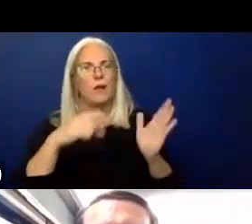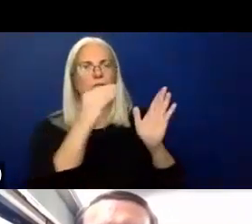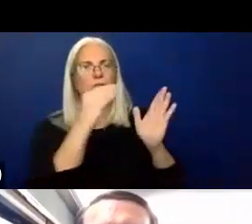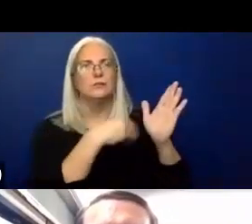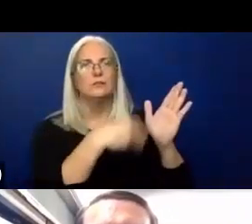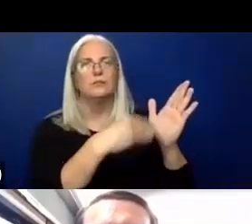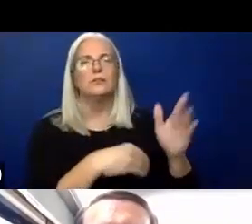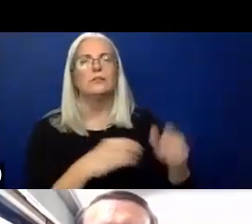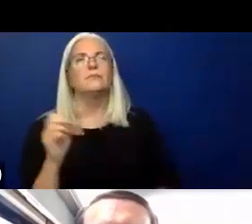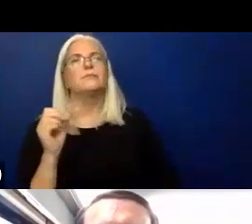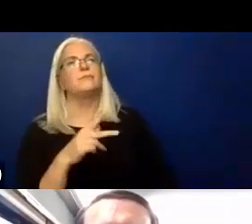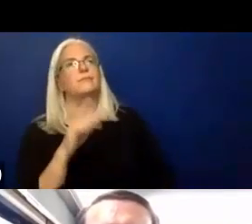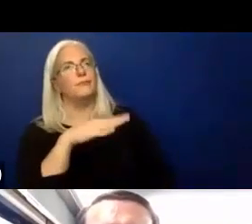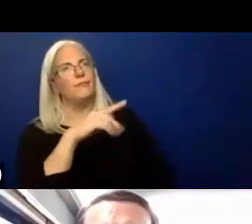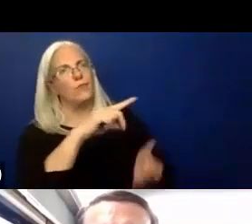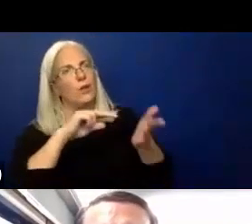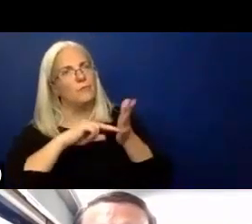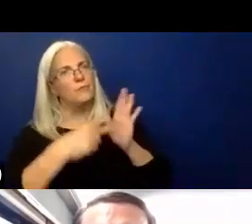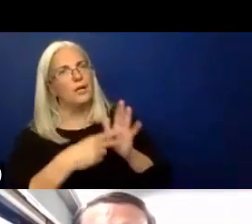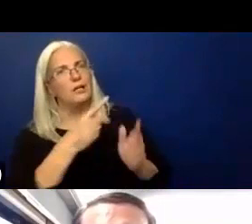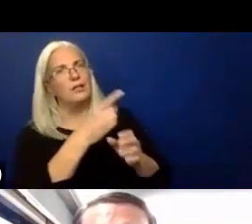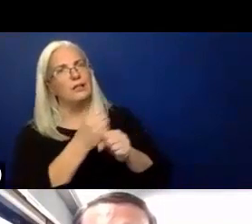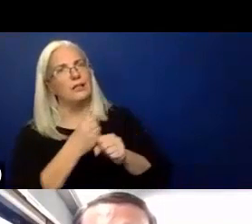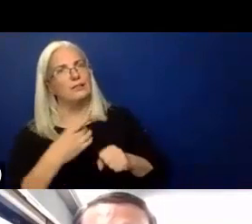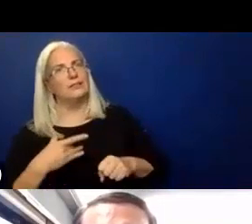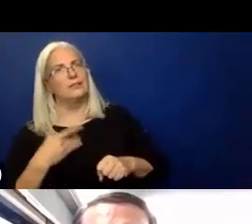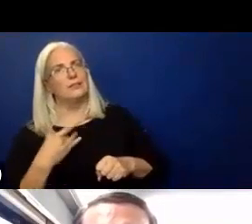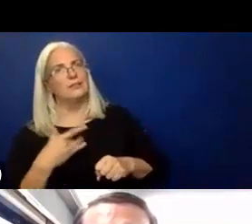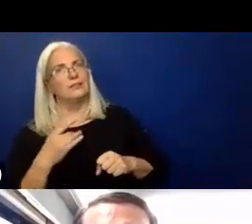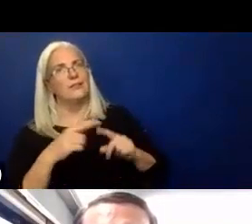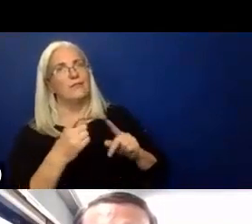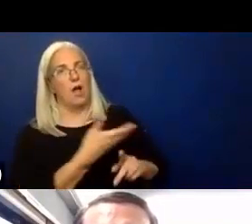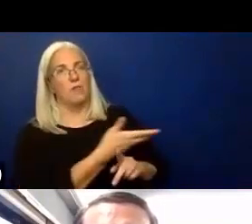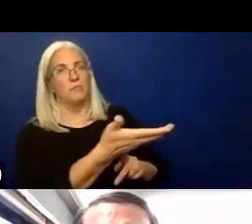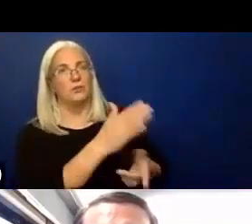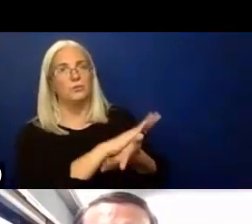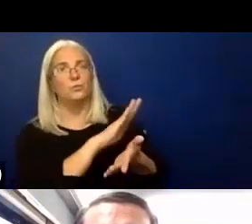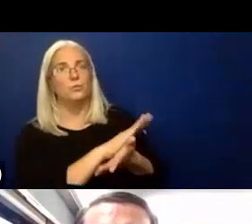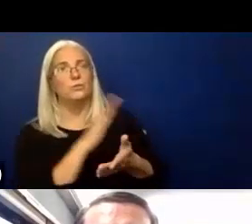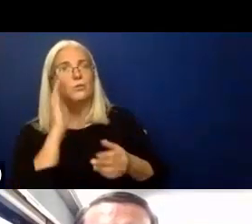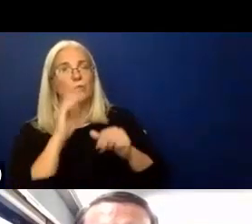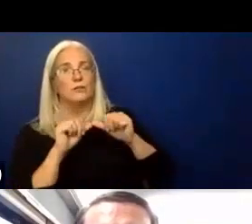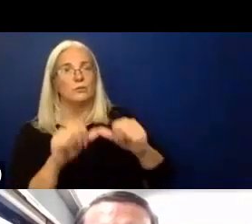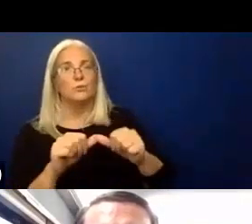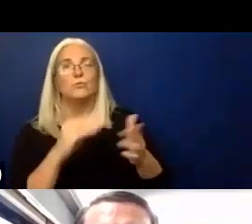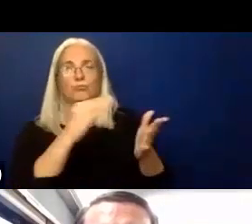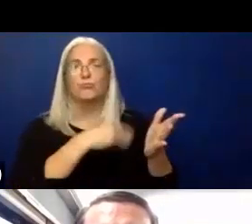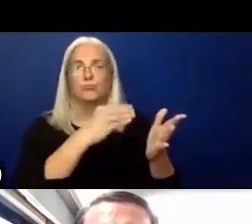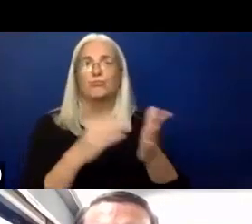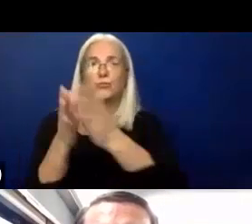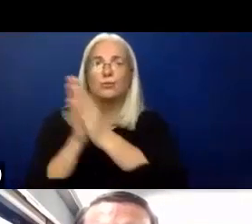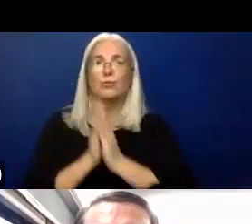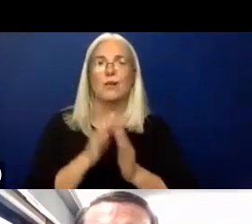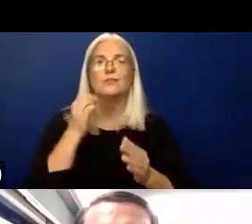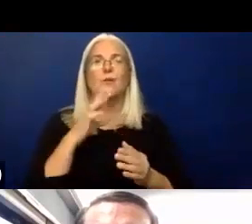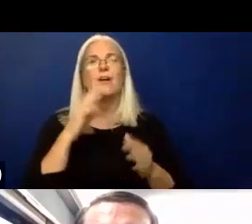a sense from these folks of whether they were going to pursue this, or do you get a feeling that, heck, they're going to wait until we go to red? Did you get any feeling